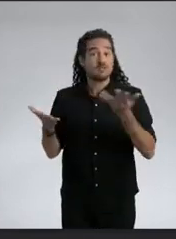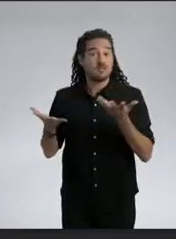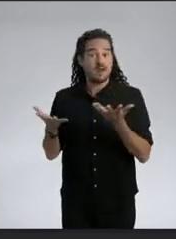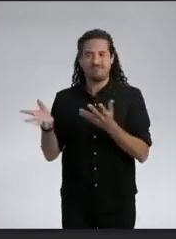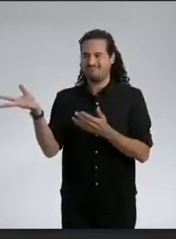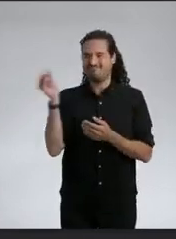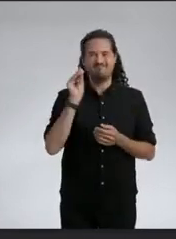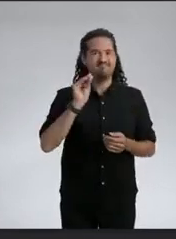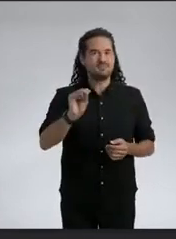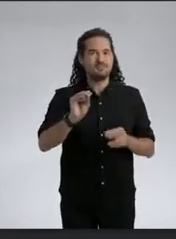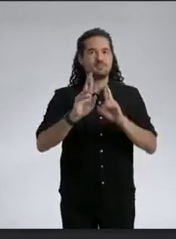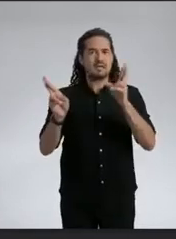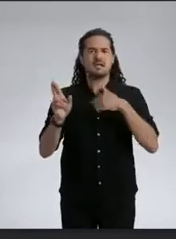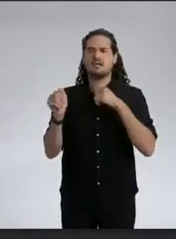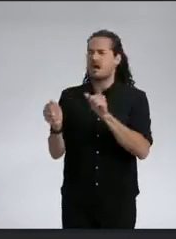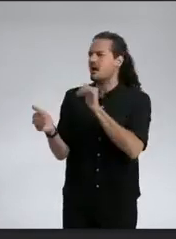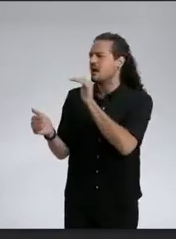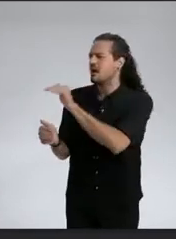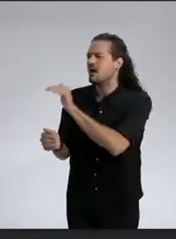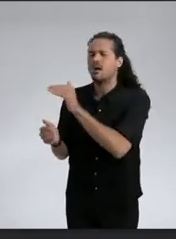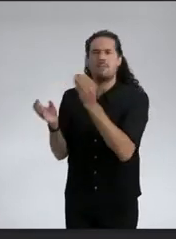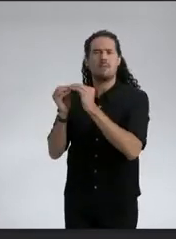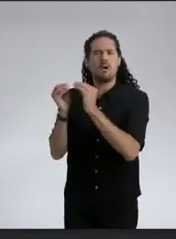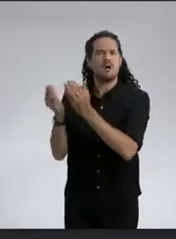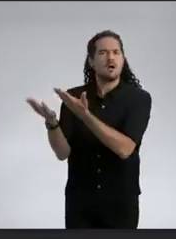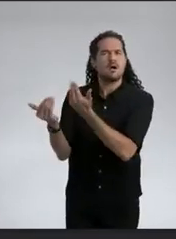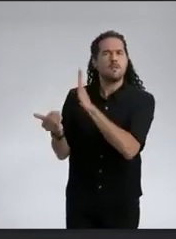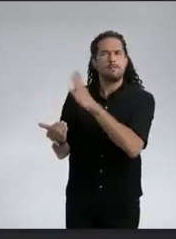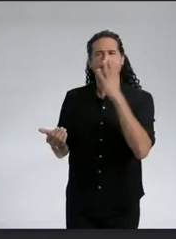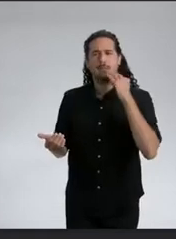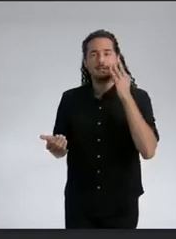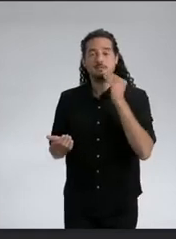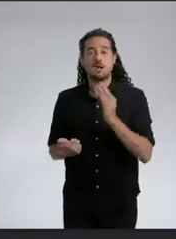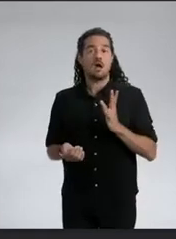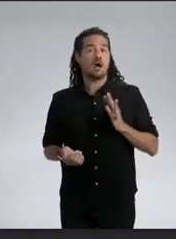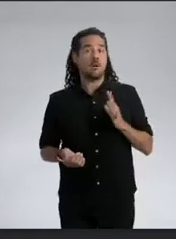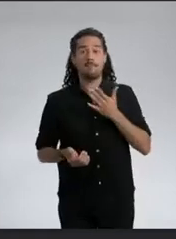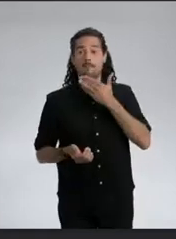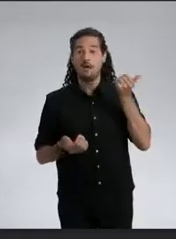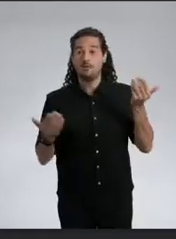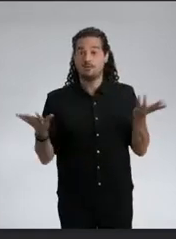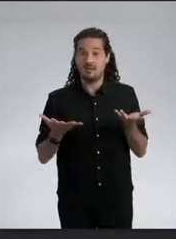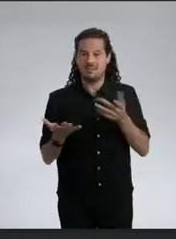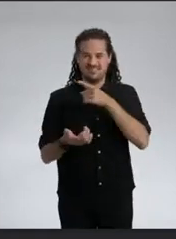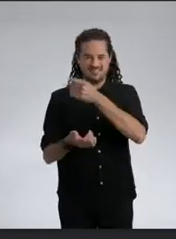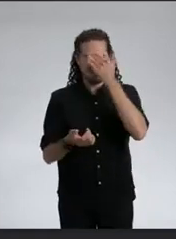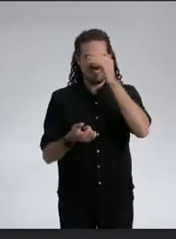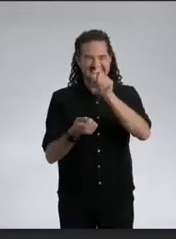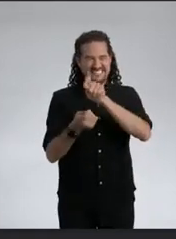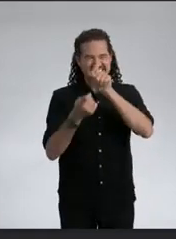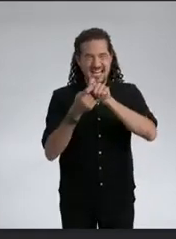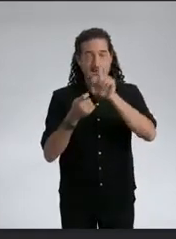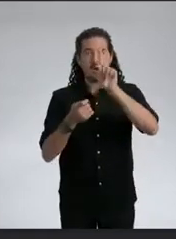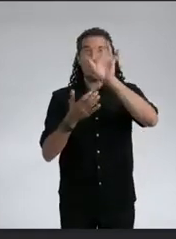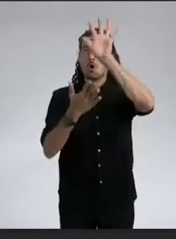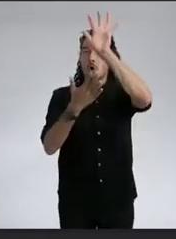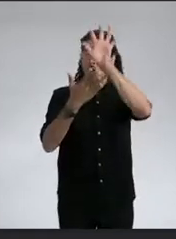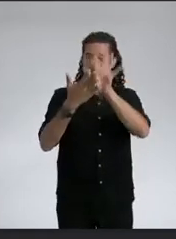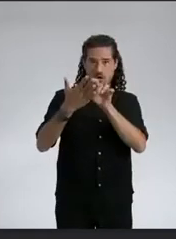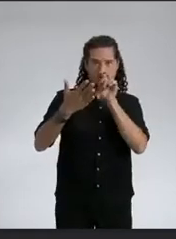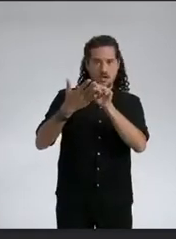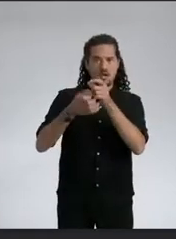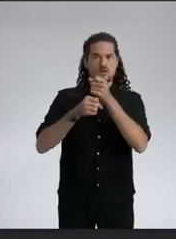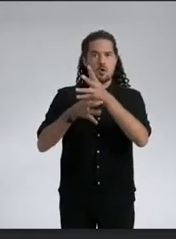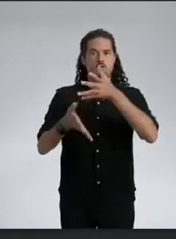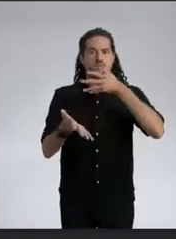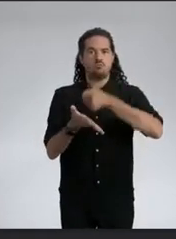experience. What's even better, Xcode knows where in my code this crash came from. So with one click, I can